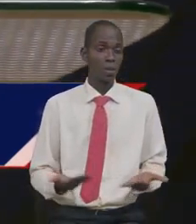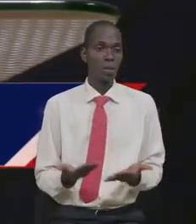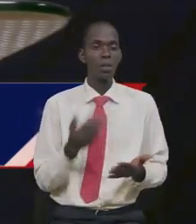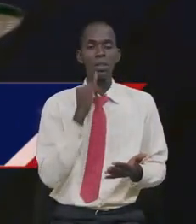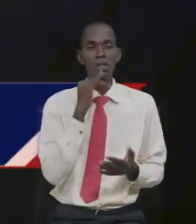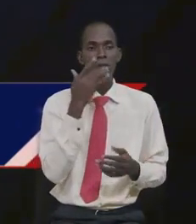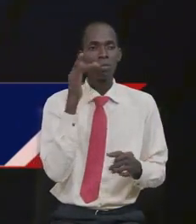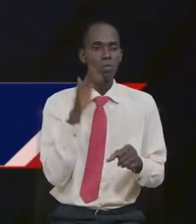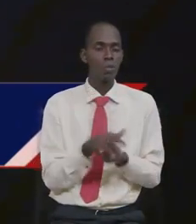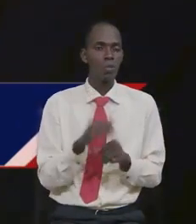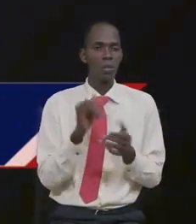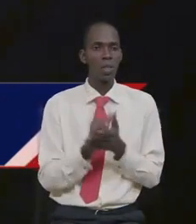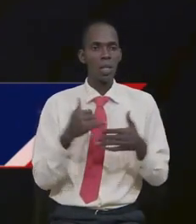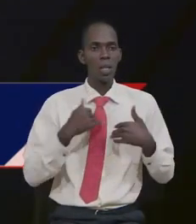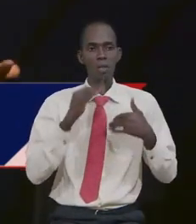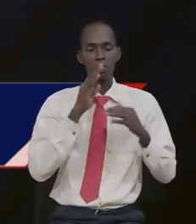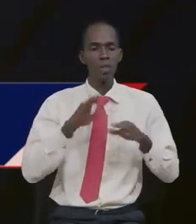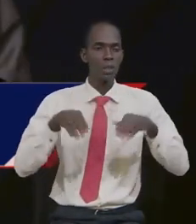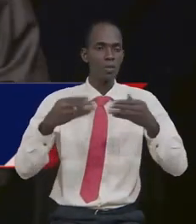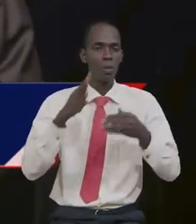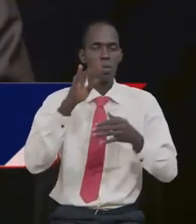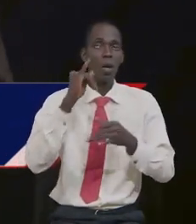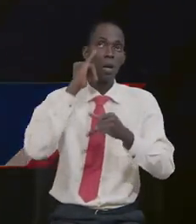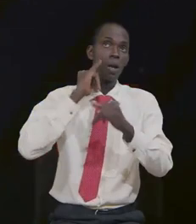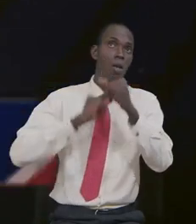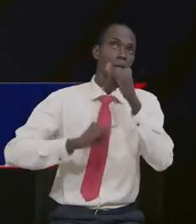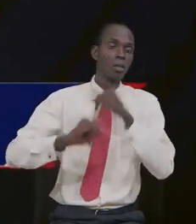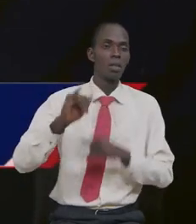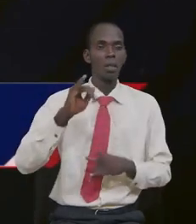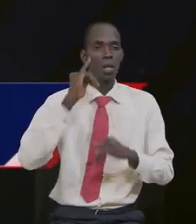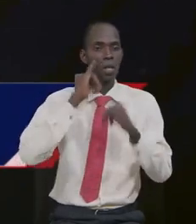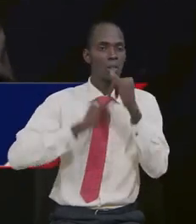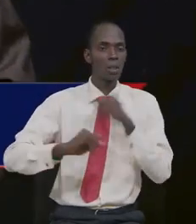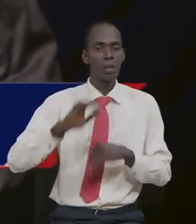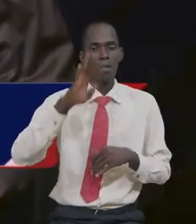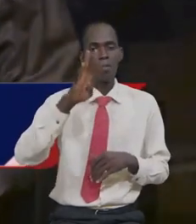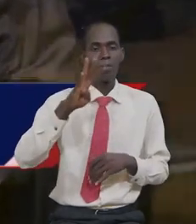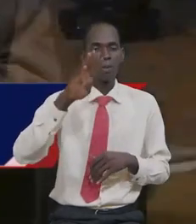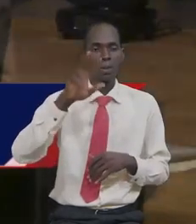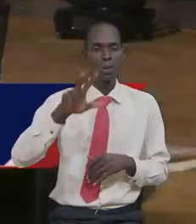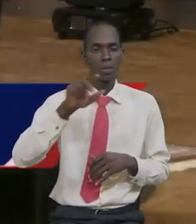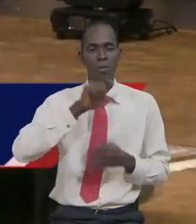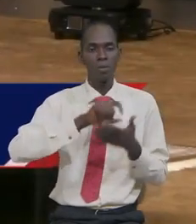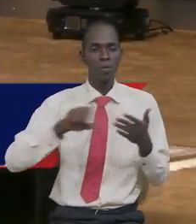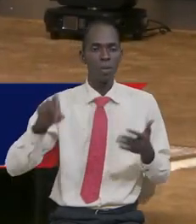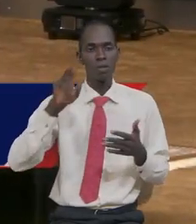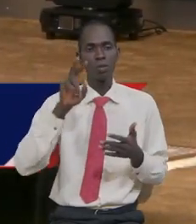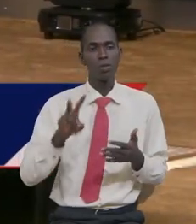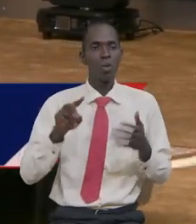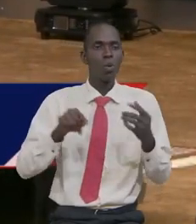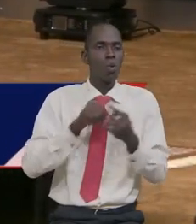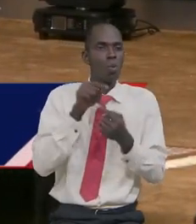by Isaiah in Isaiah chapter 43, verse 2. Isaiah chapter 43, reading from verse